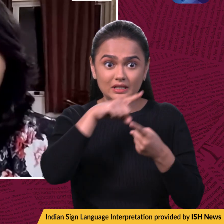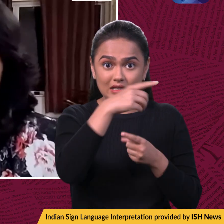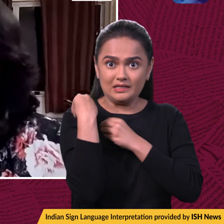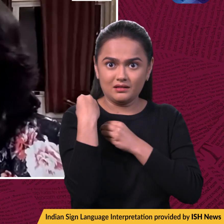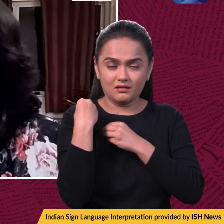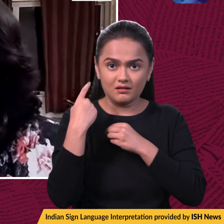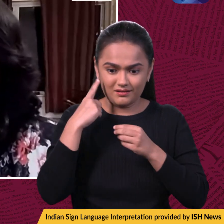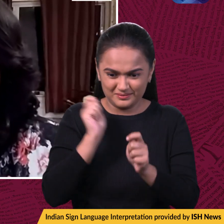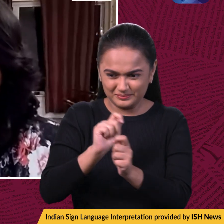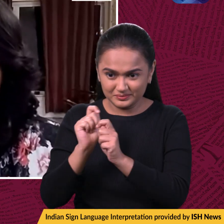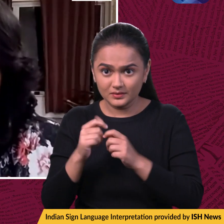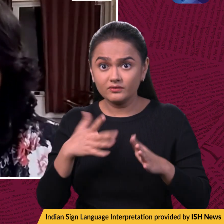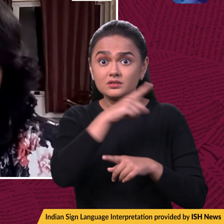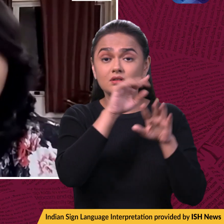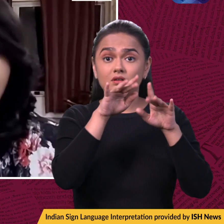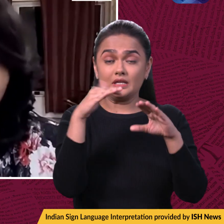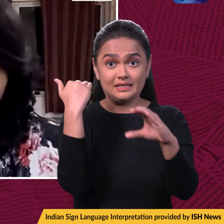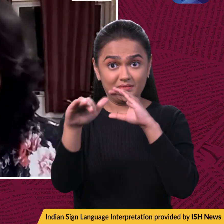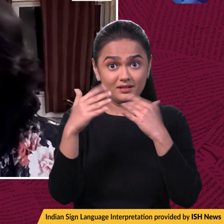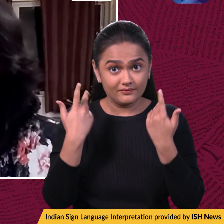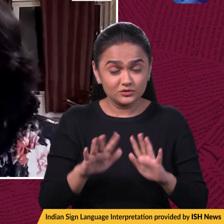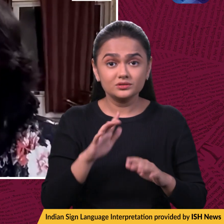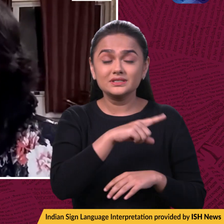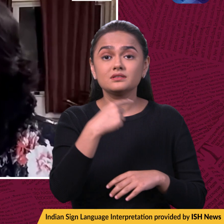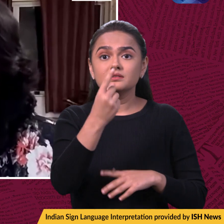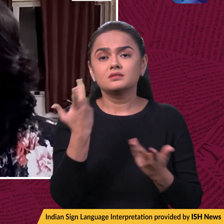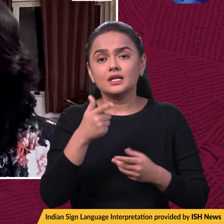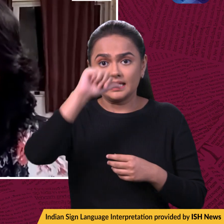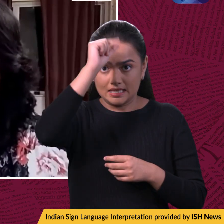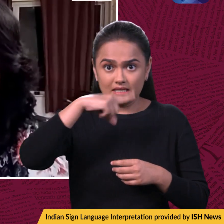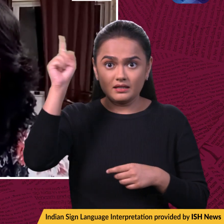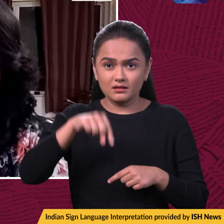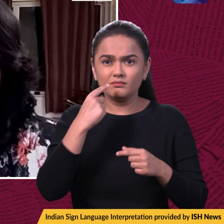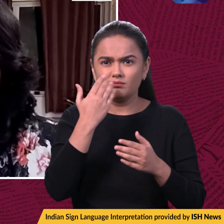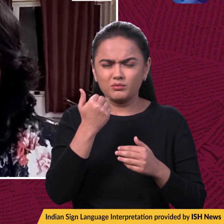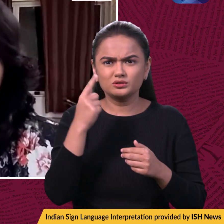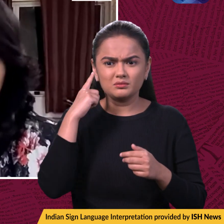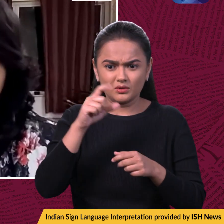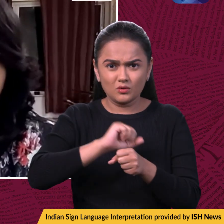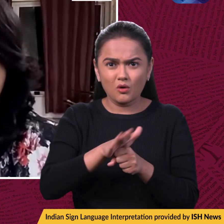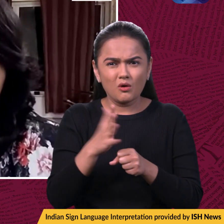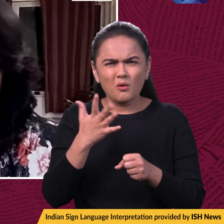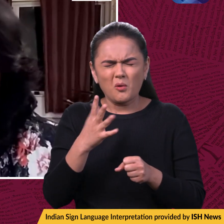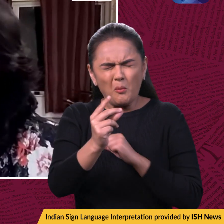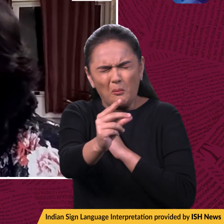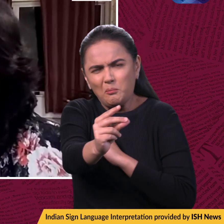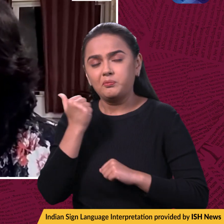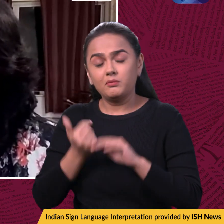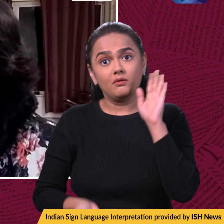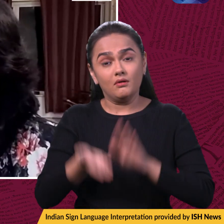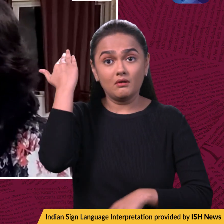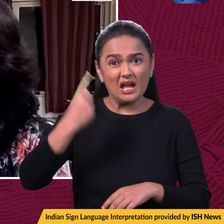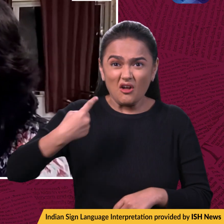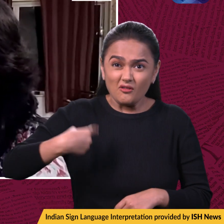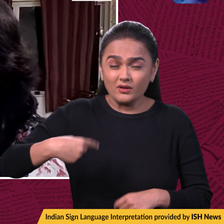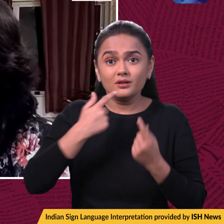COVID tracker, wrote in an email, and I quote, "It is likely that India will see a period of explosive growth in daily